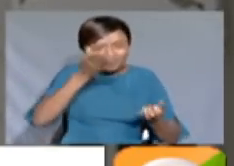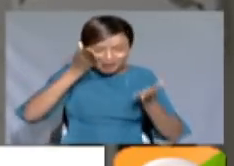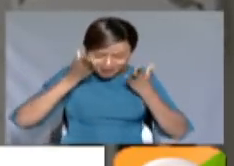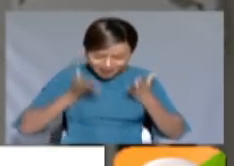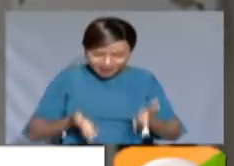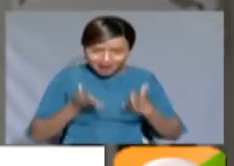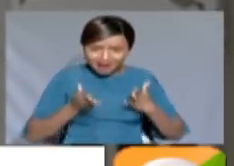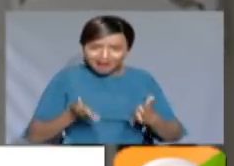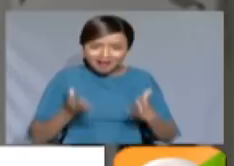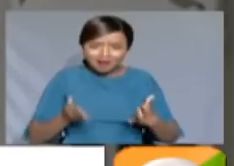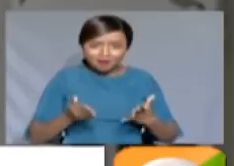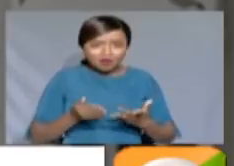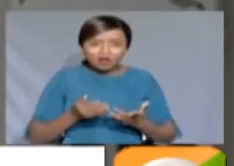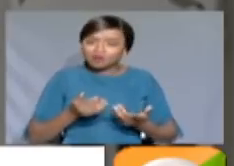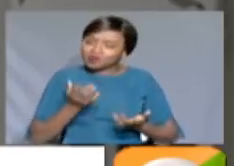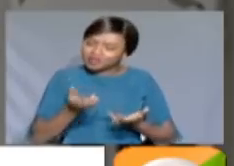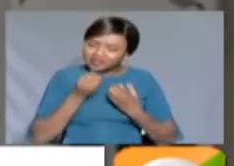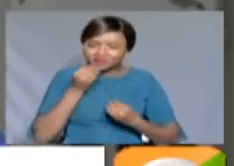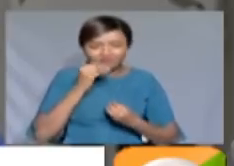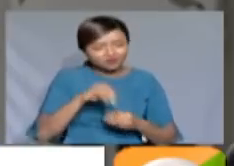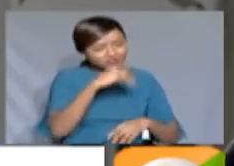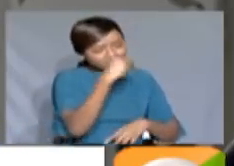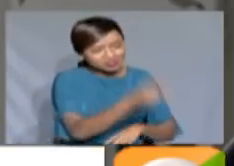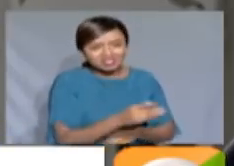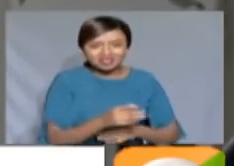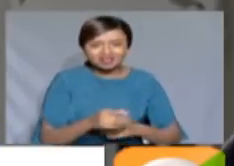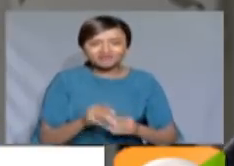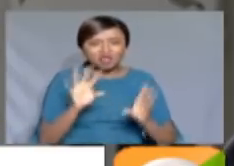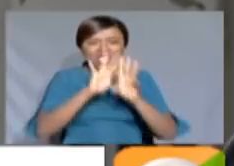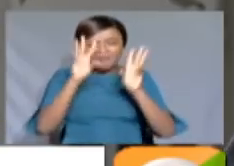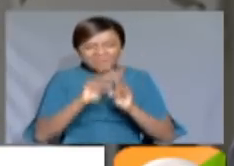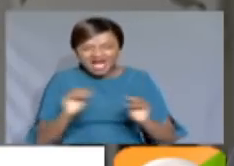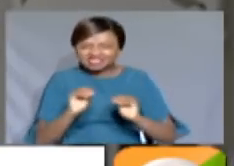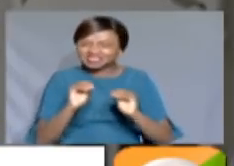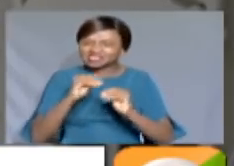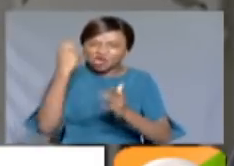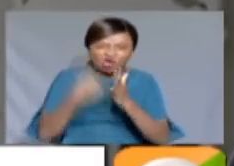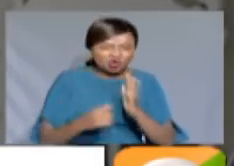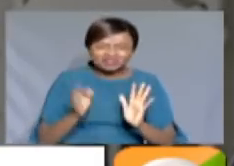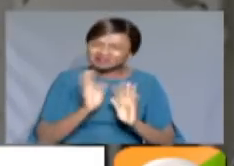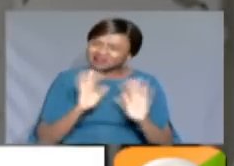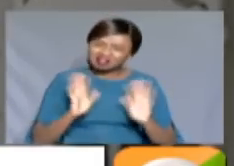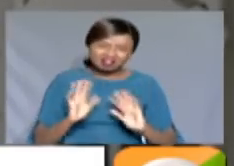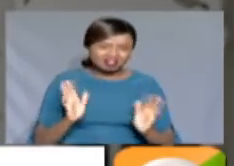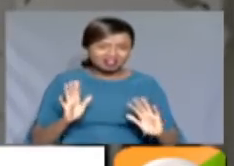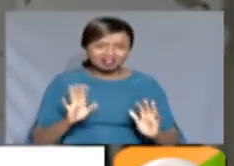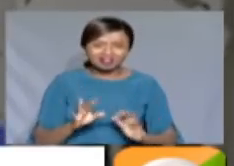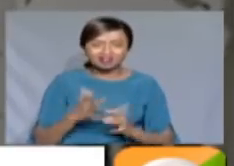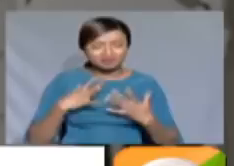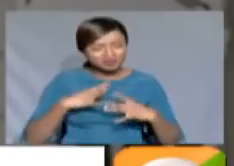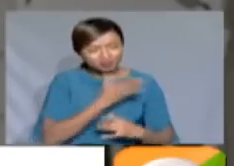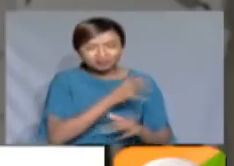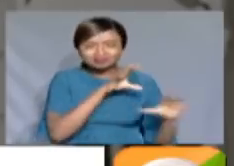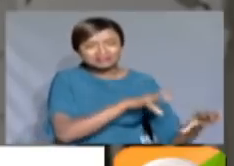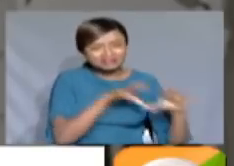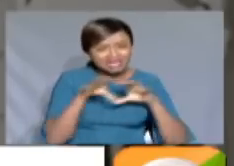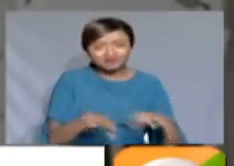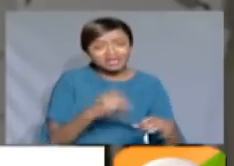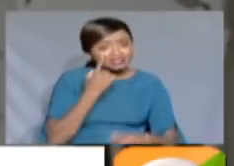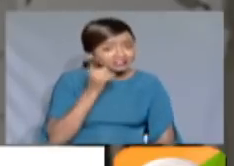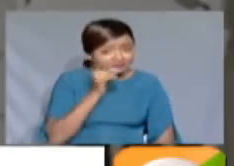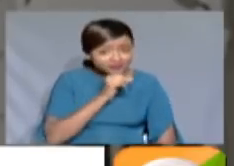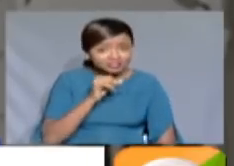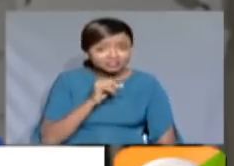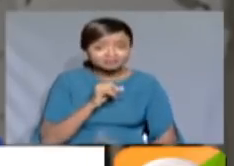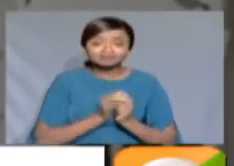us for now. We just need to make sure we get this food and the non-foodstuffs to the people who are currently suffering. The images we've been seeing